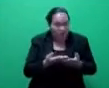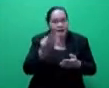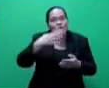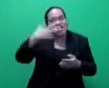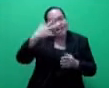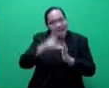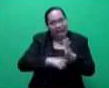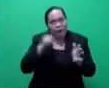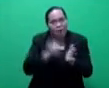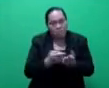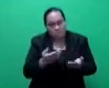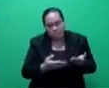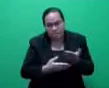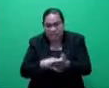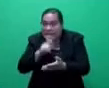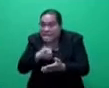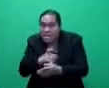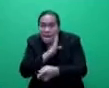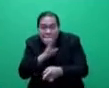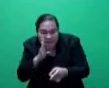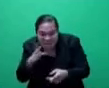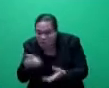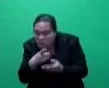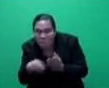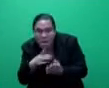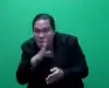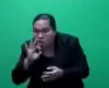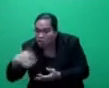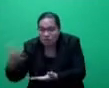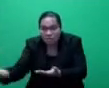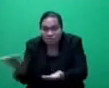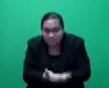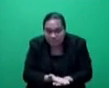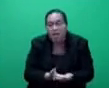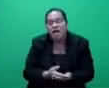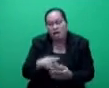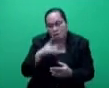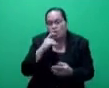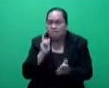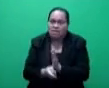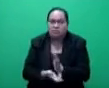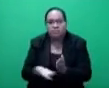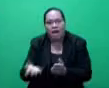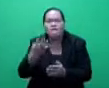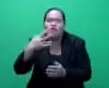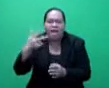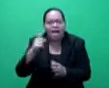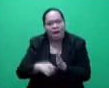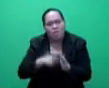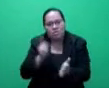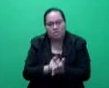be received if document is missing. Number 3, businesses can get up to 3 years renewal. Number 4, startups